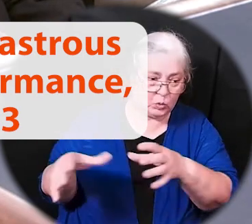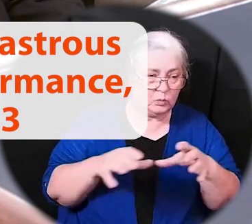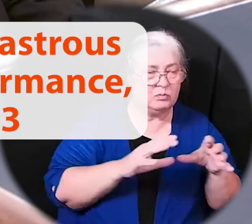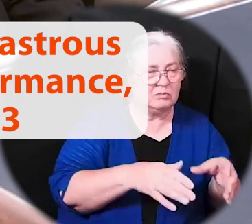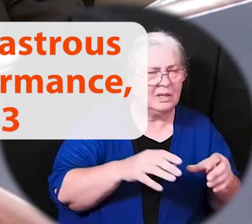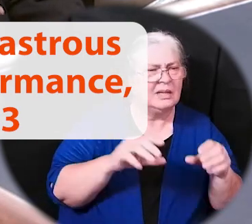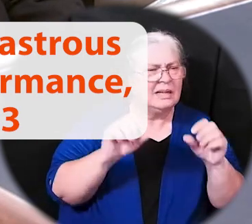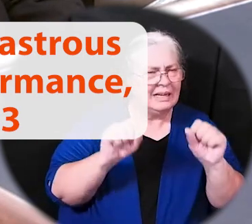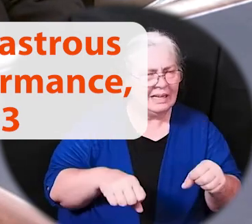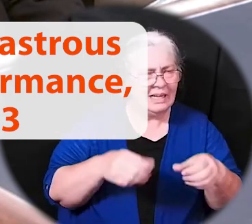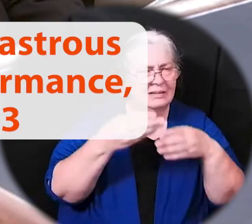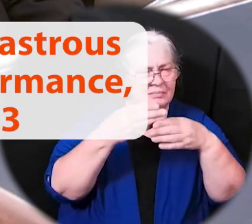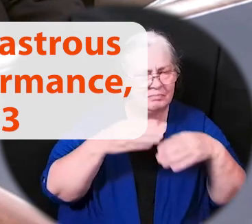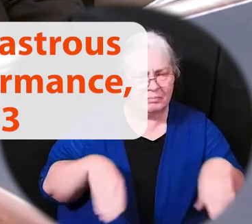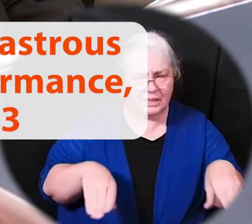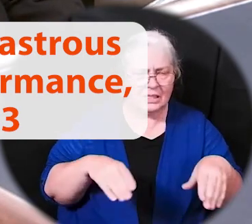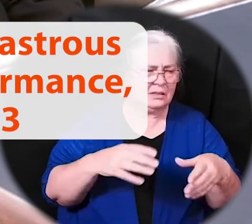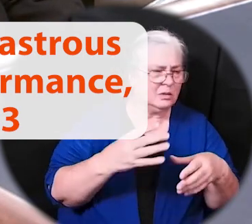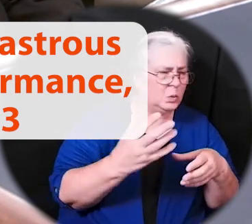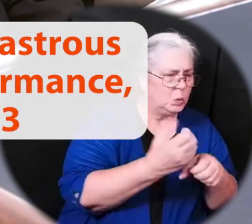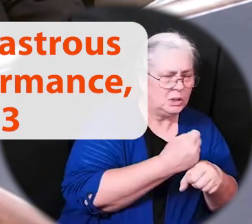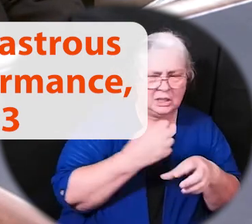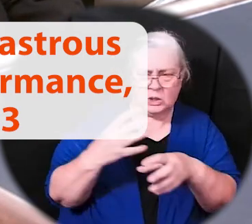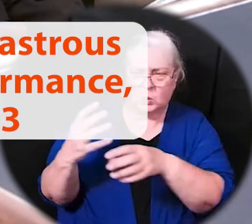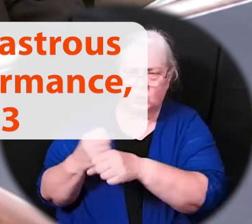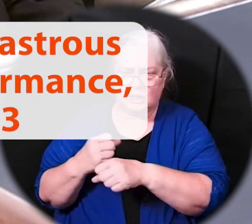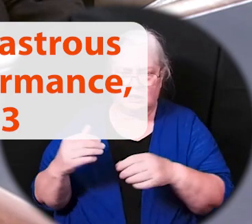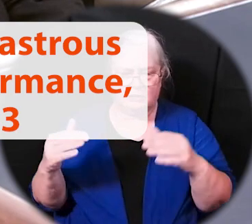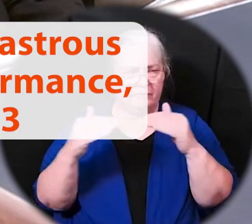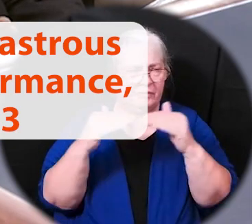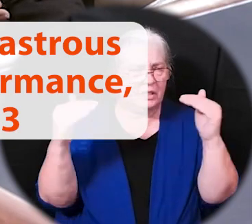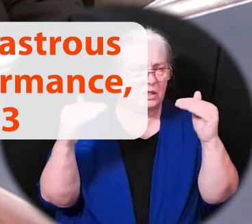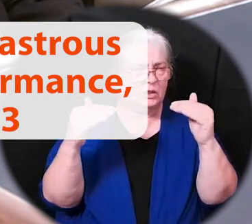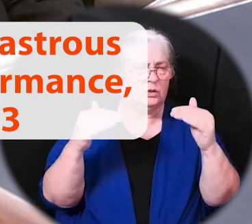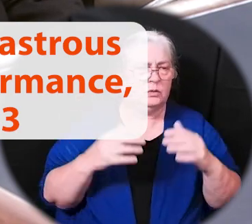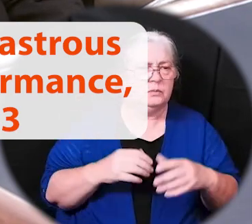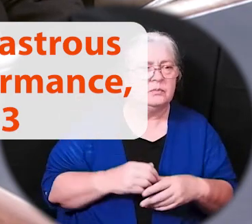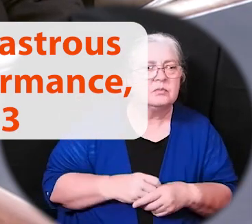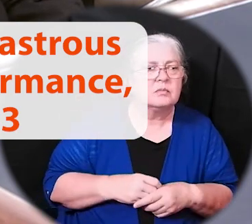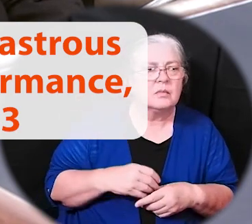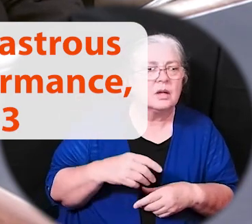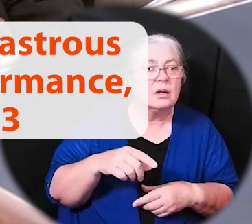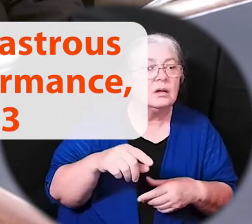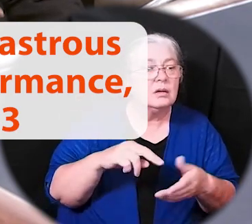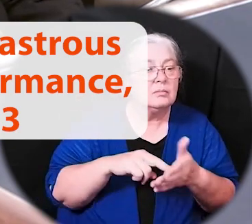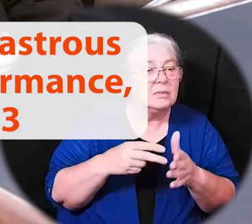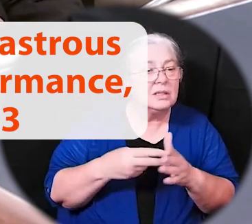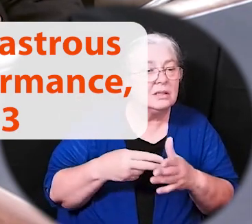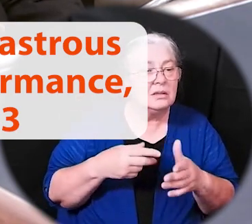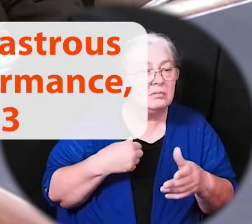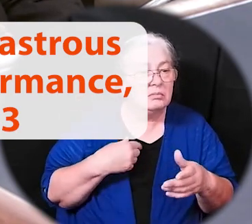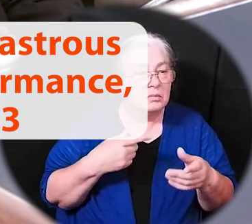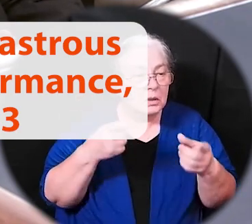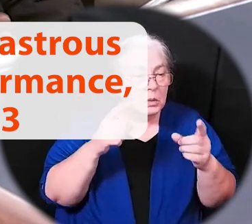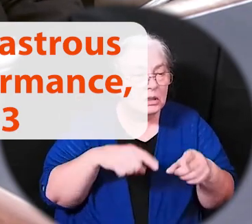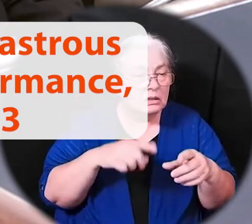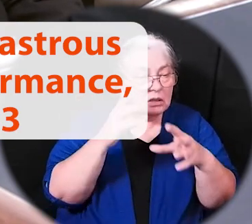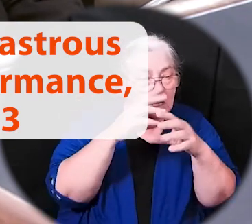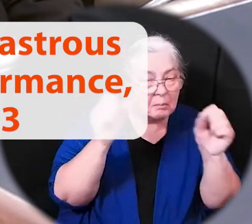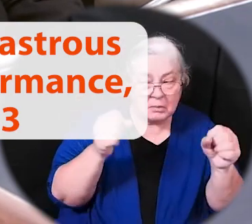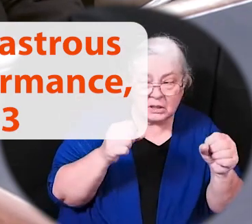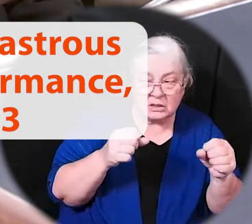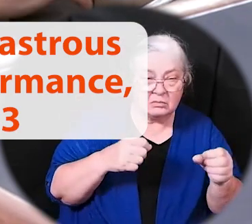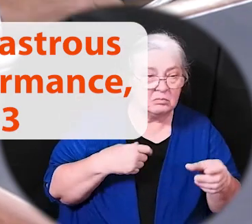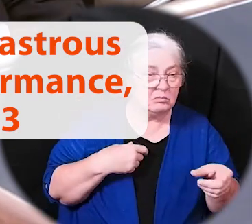just 37%, approve of the president's handling of the economy. He's at a 56% disapproval, the highest of his presidency,